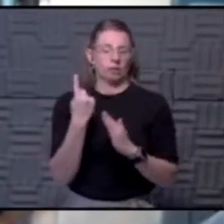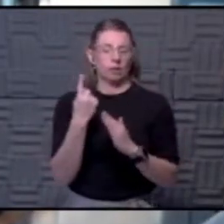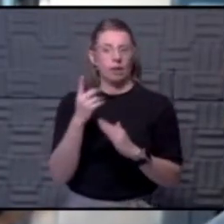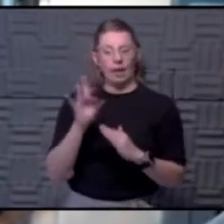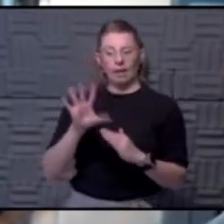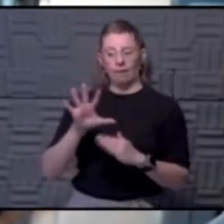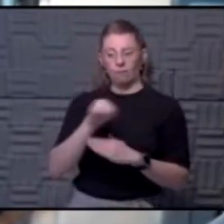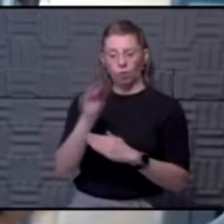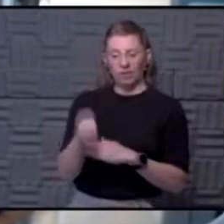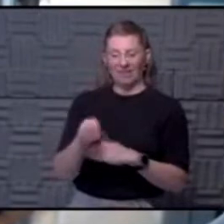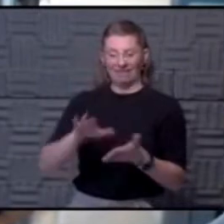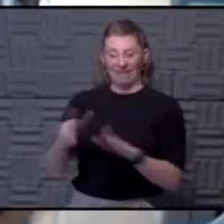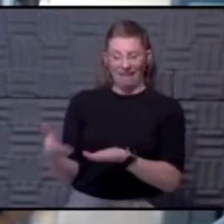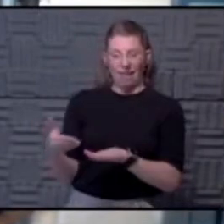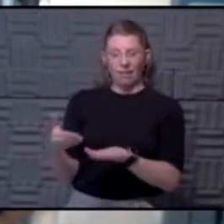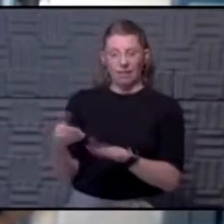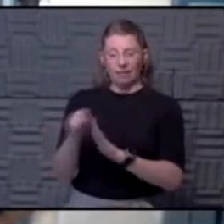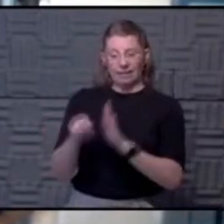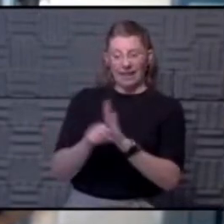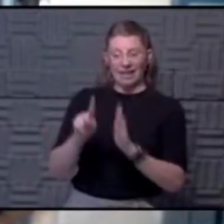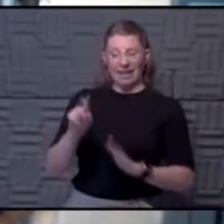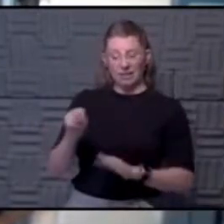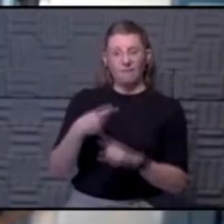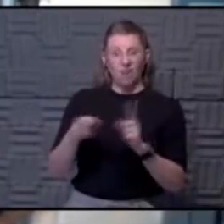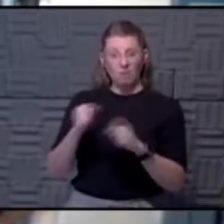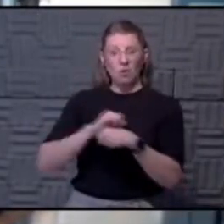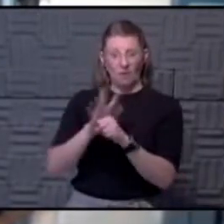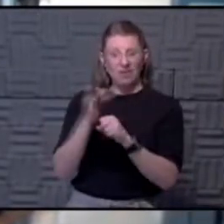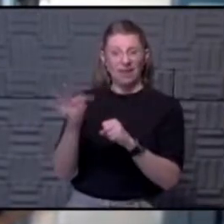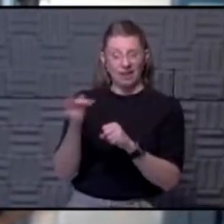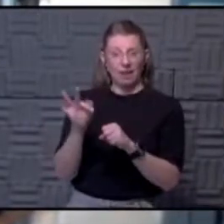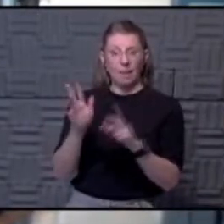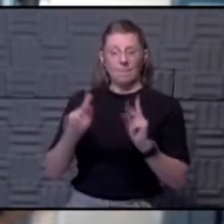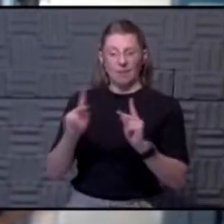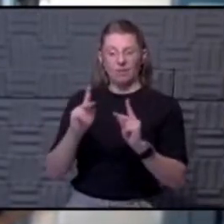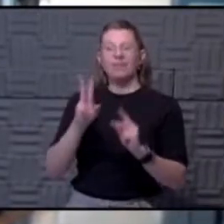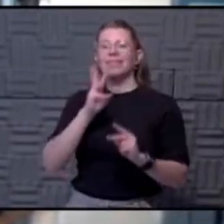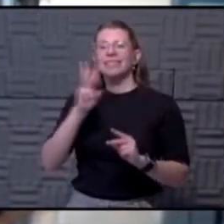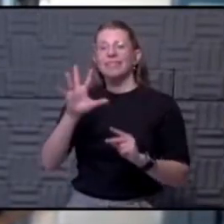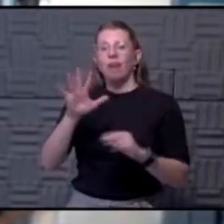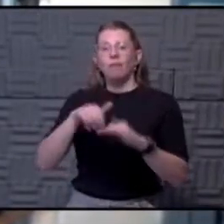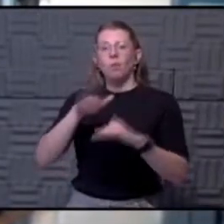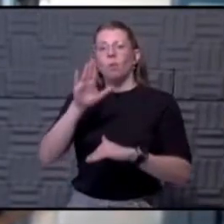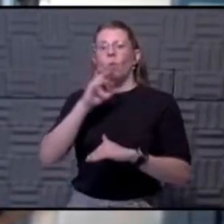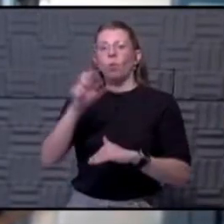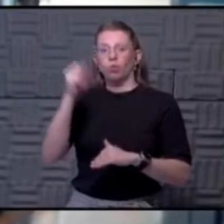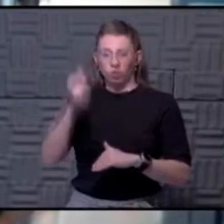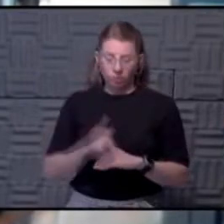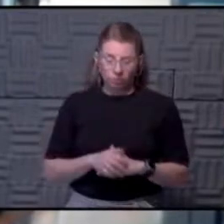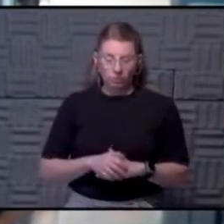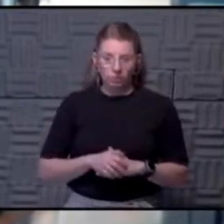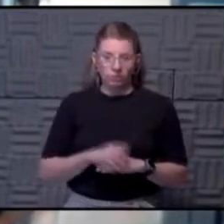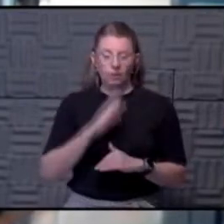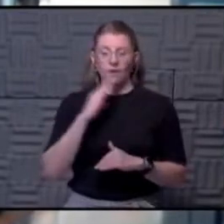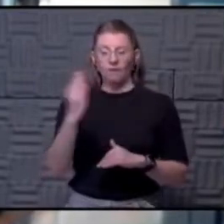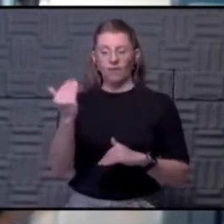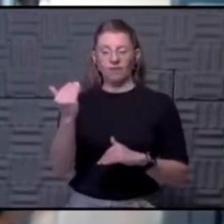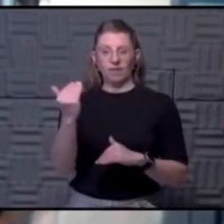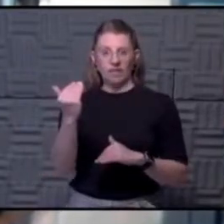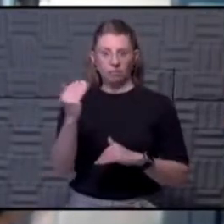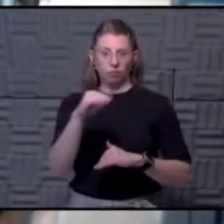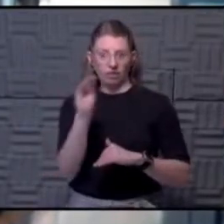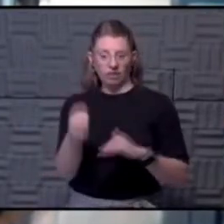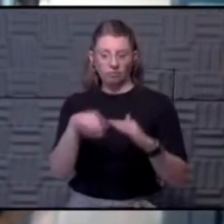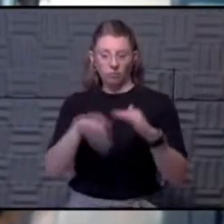85% of the deaths in the state of Kansas from COVID-19 have been in people 65 and older. So 15% are below the age of